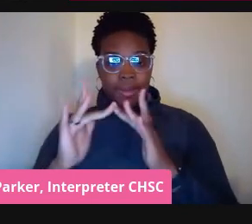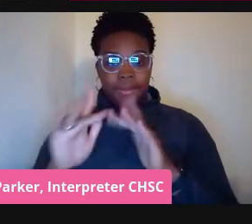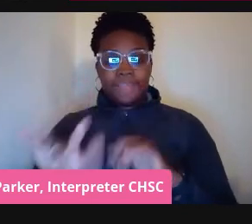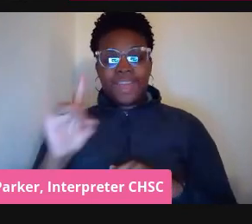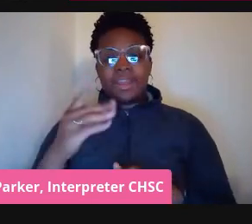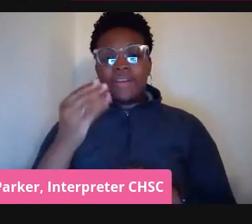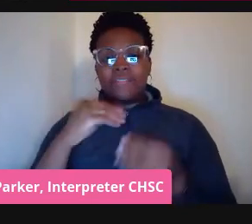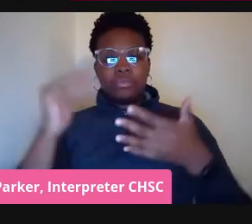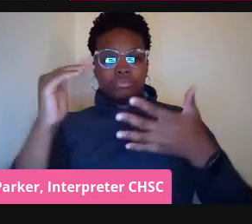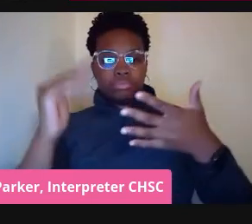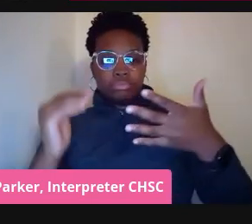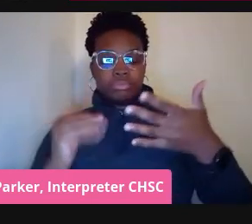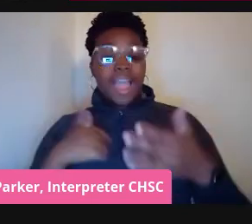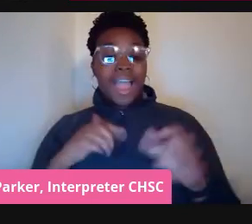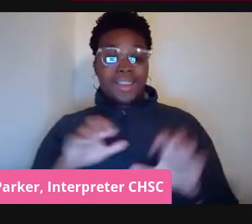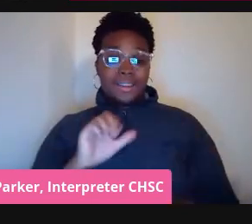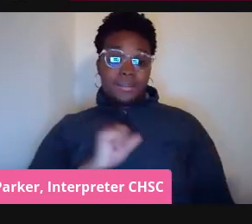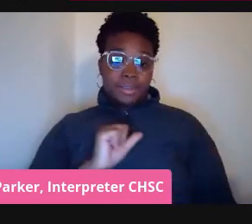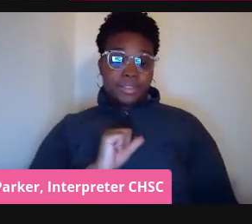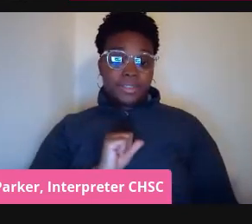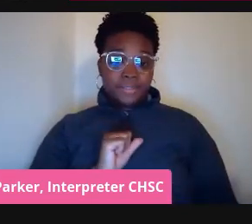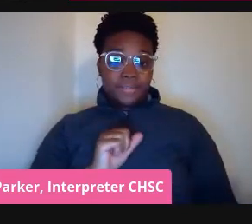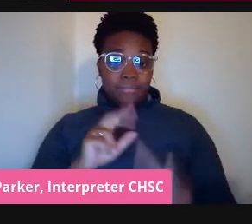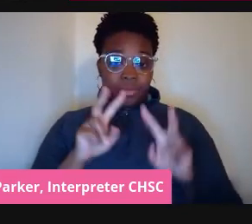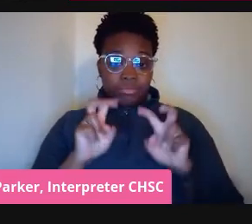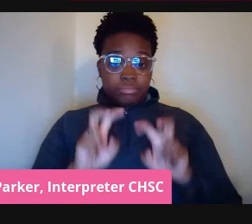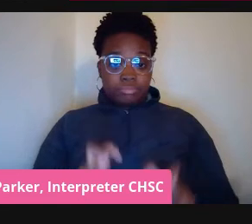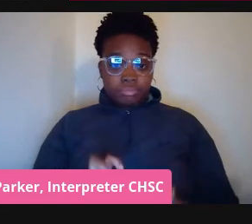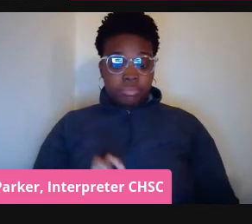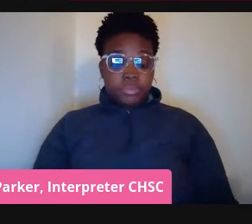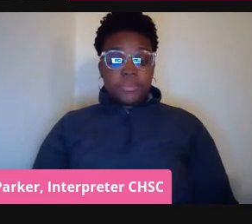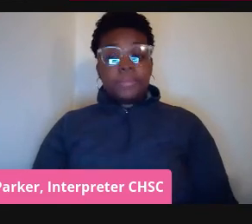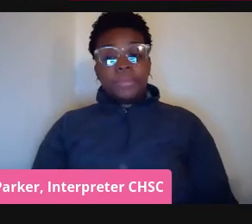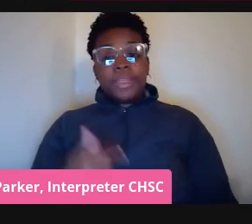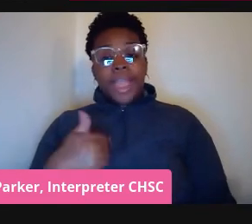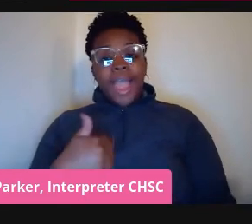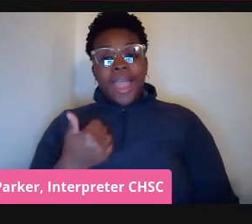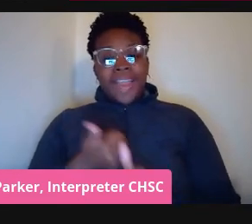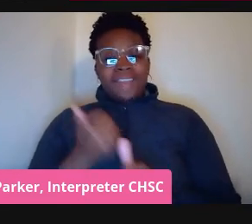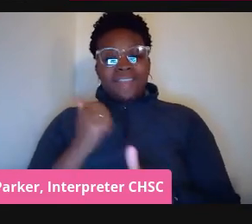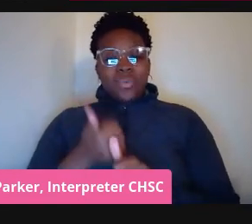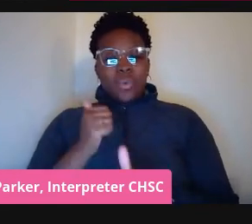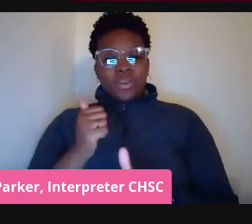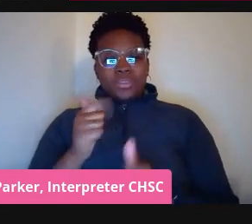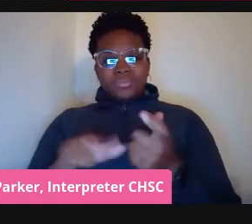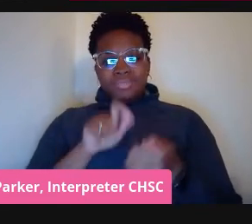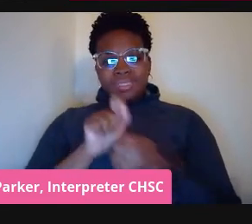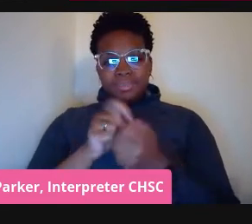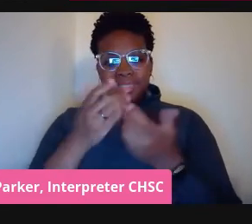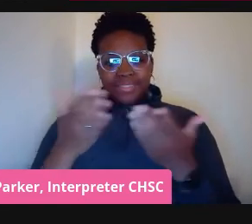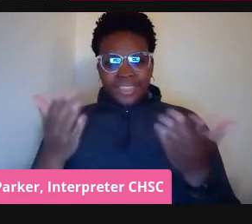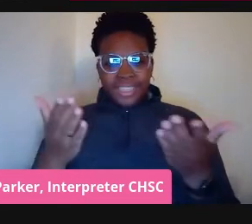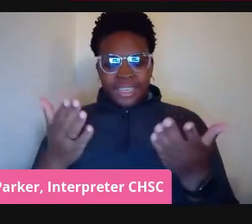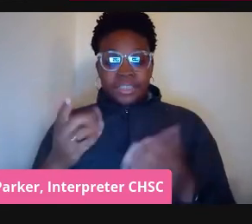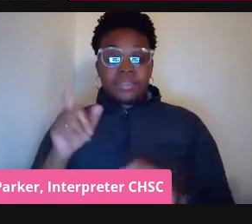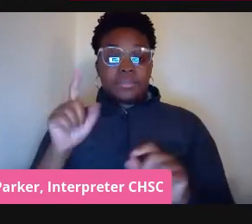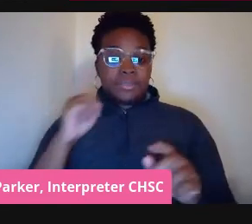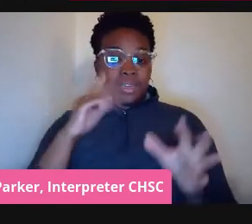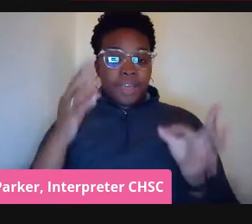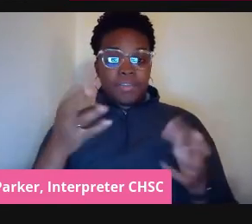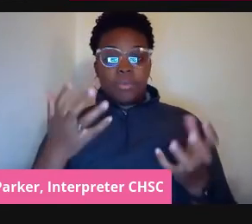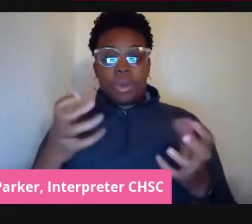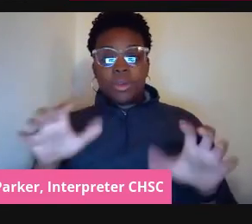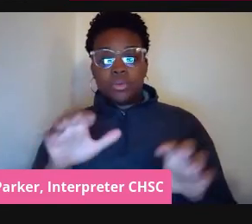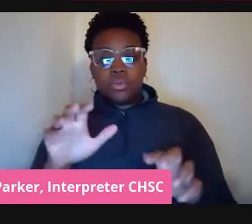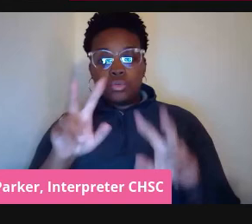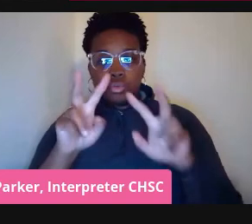are. I did it myself. And so I shy away from certain things. So you definitely want to do your research